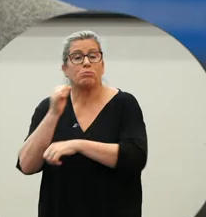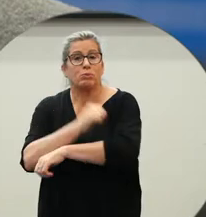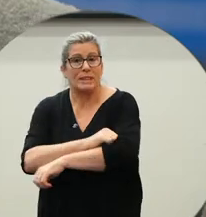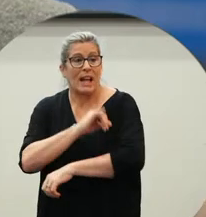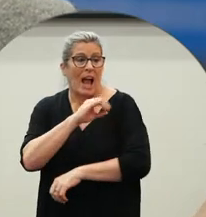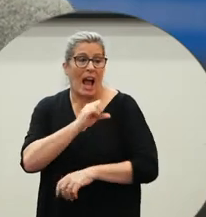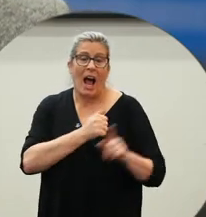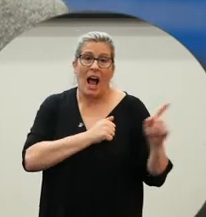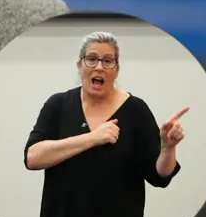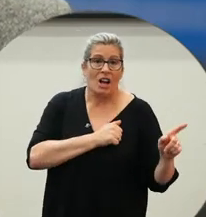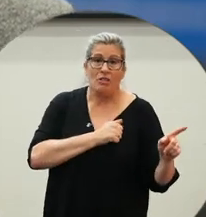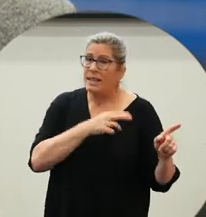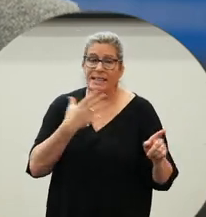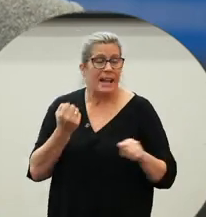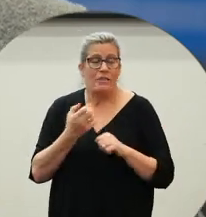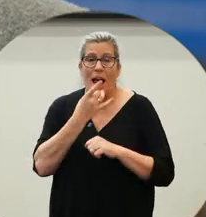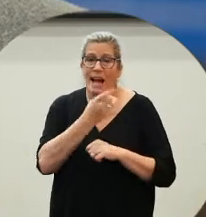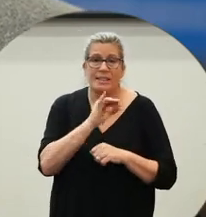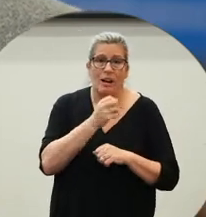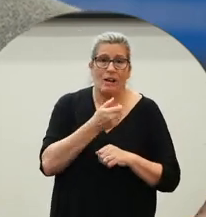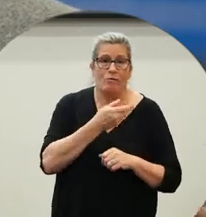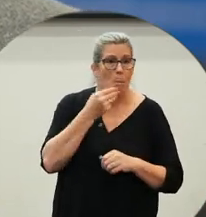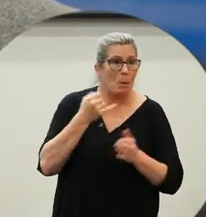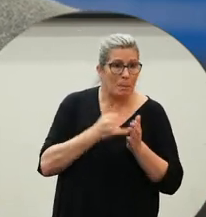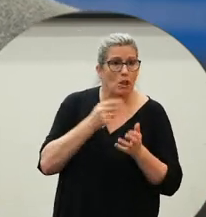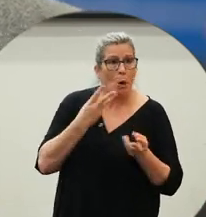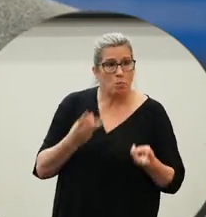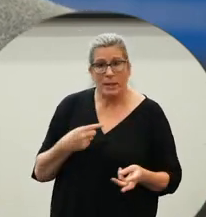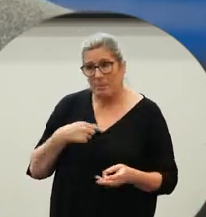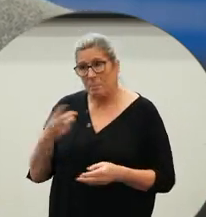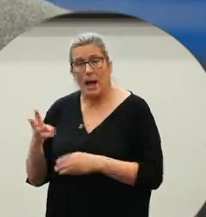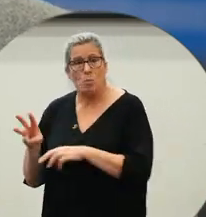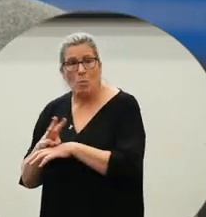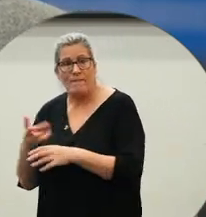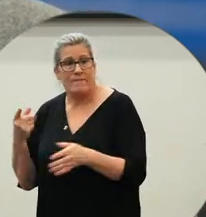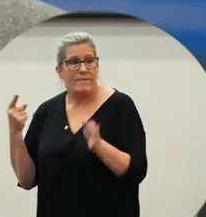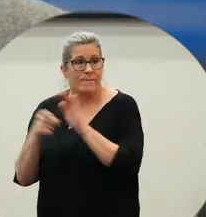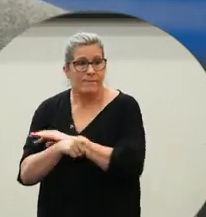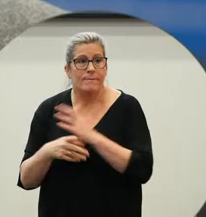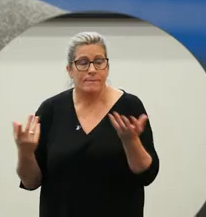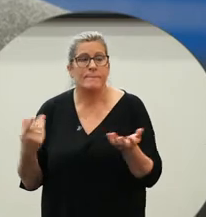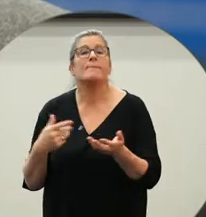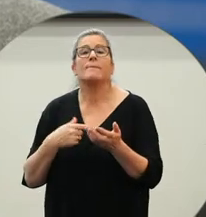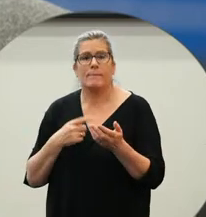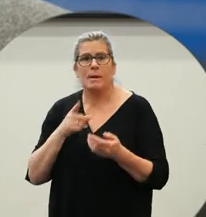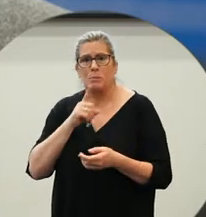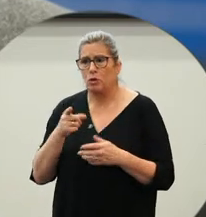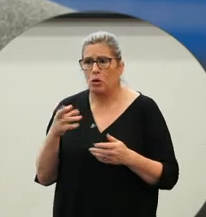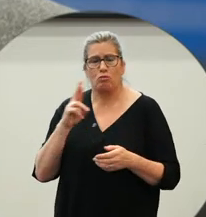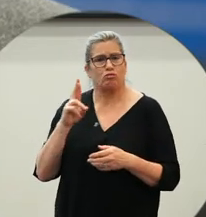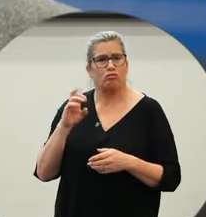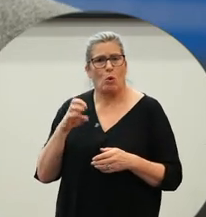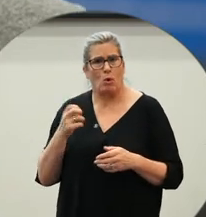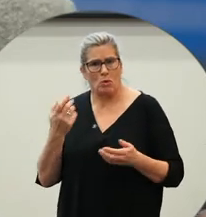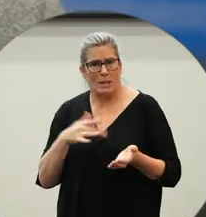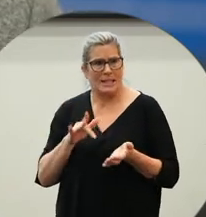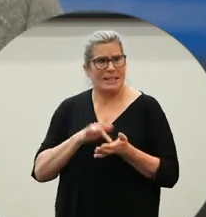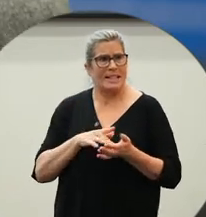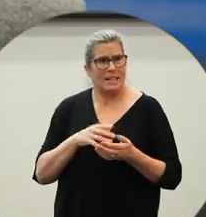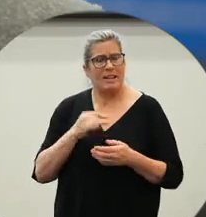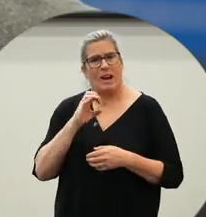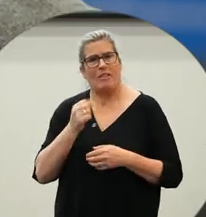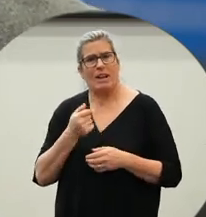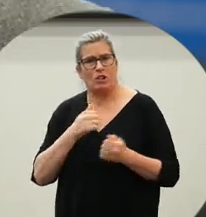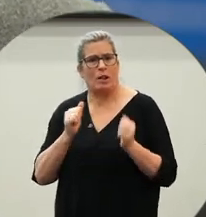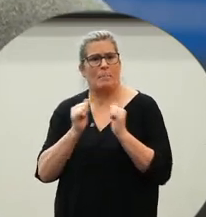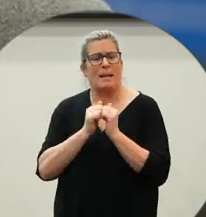because he didn't ask for their permission to do it. And so he kind of falls out of favor, and then Rose goes right to the center of the IRA because she met Jim Monaghan